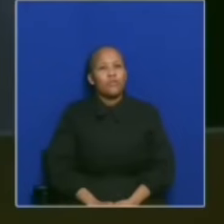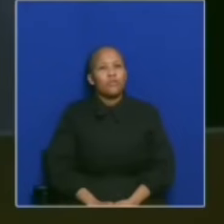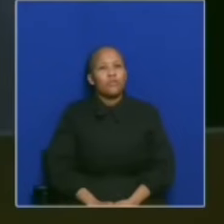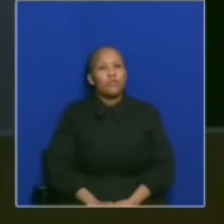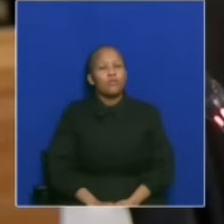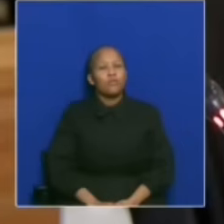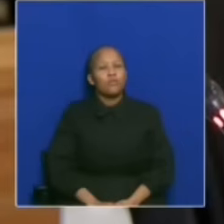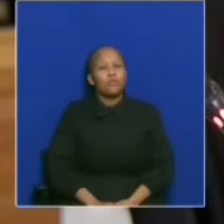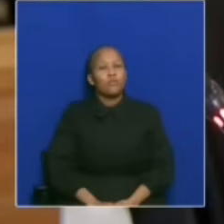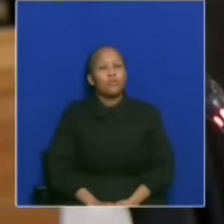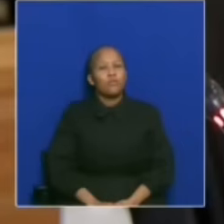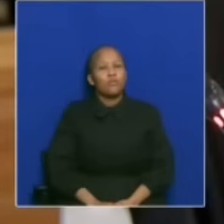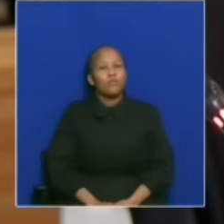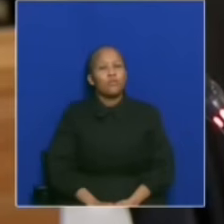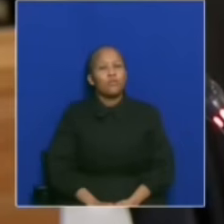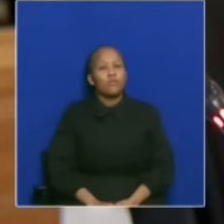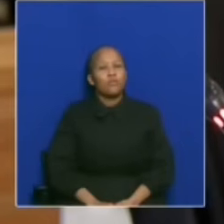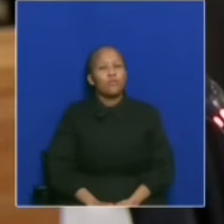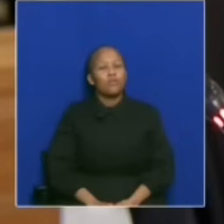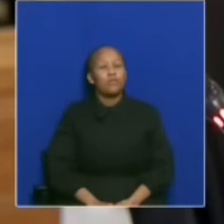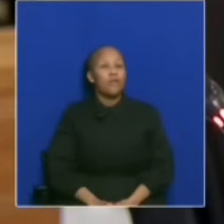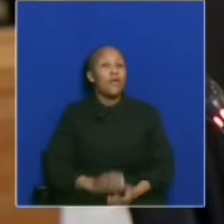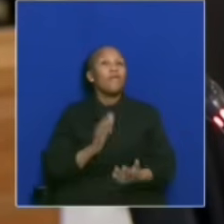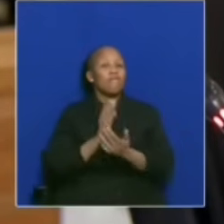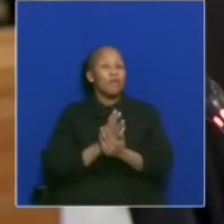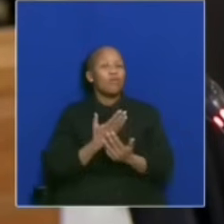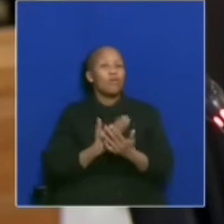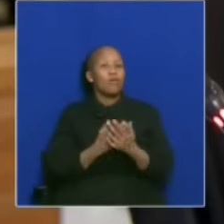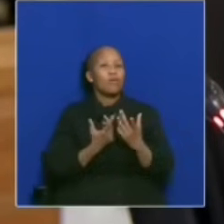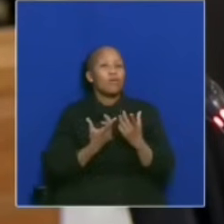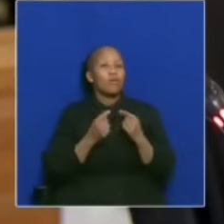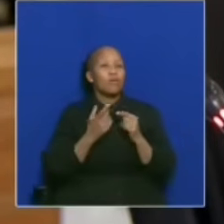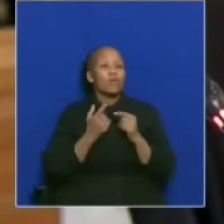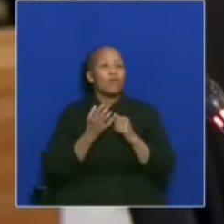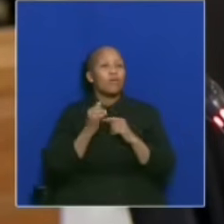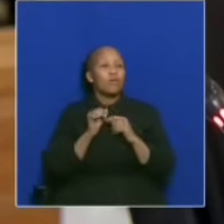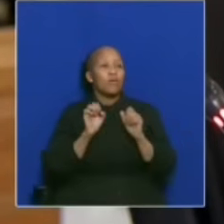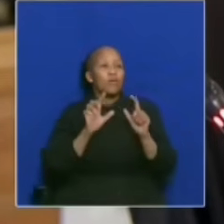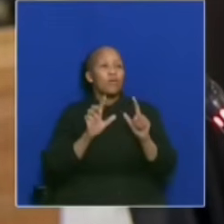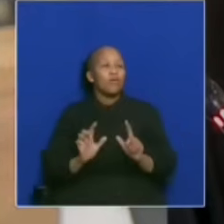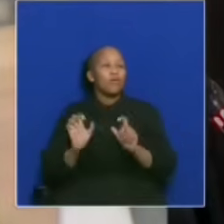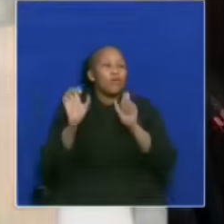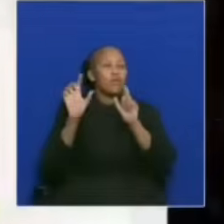In fact, we can display a redacted copy, which won't be a problem.